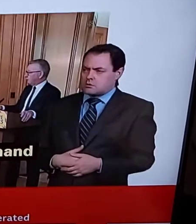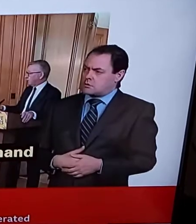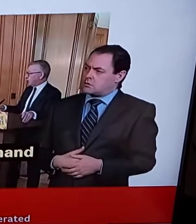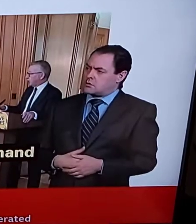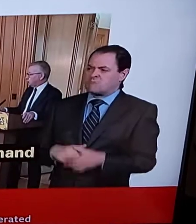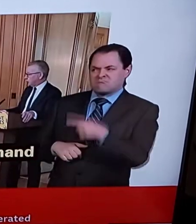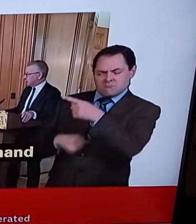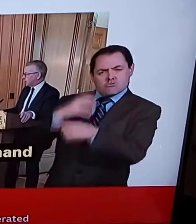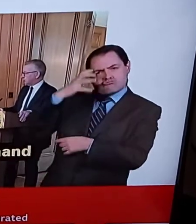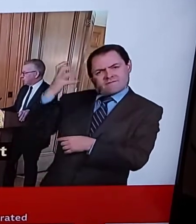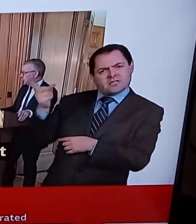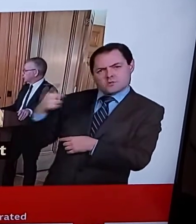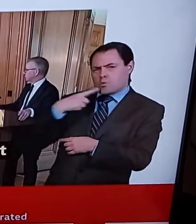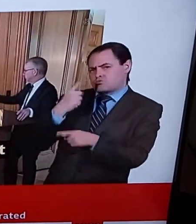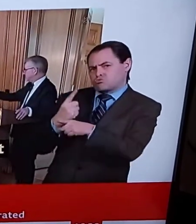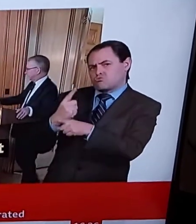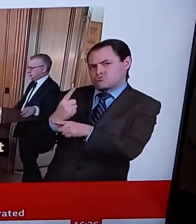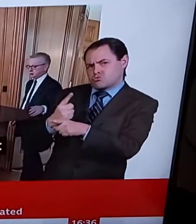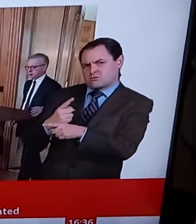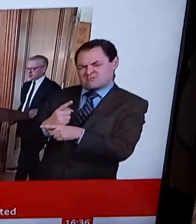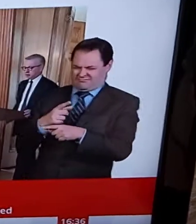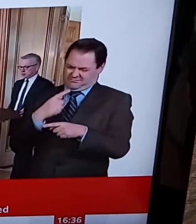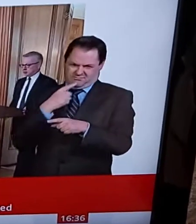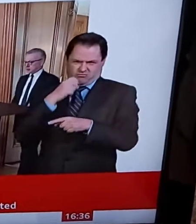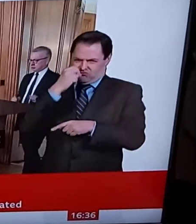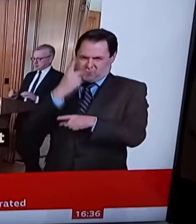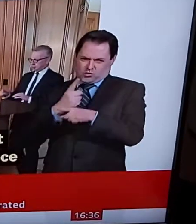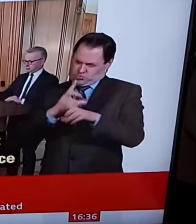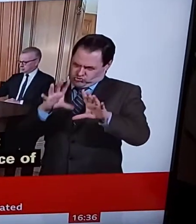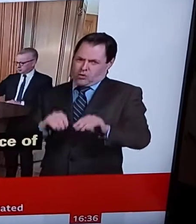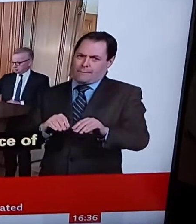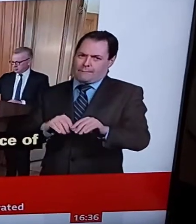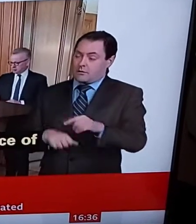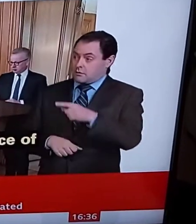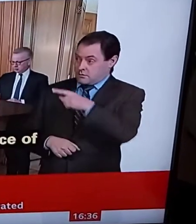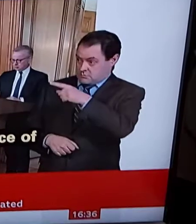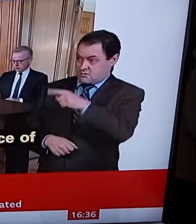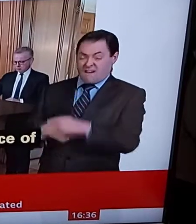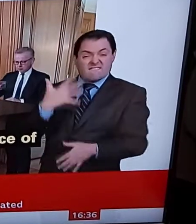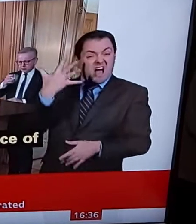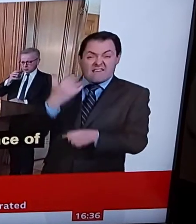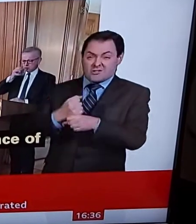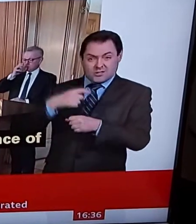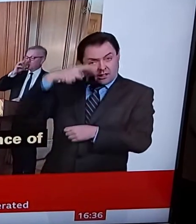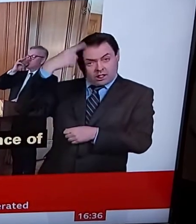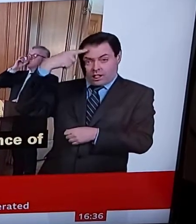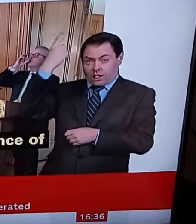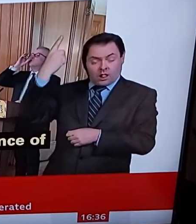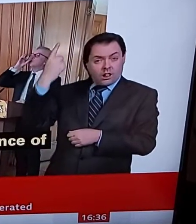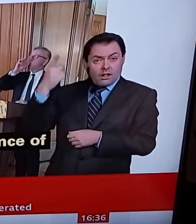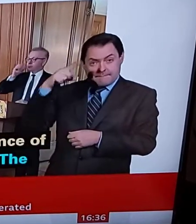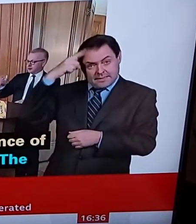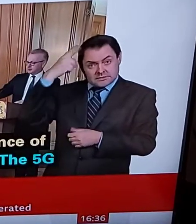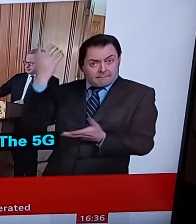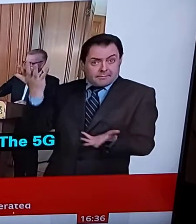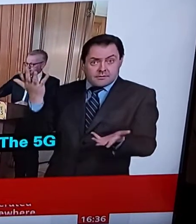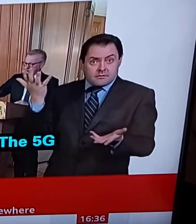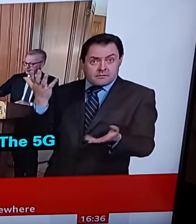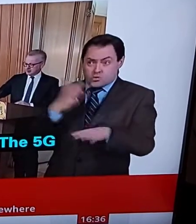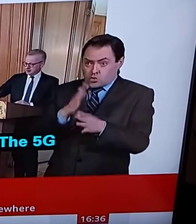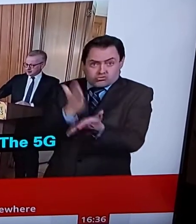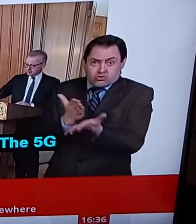importance of knocking down this rubbish. So the 5G story is complete and utter rubbish. It's nonsense. It's the worst